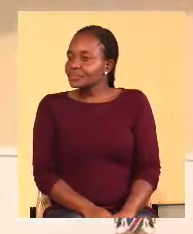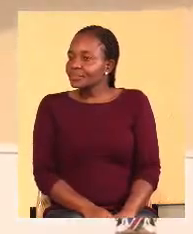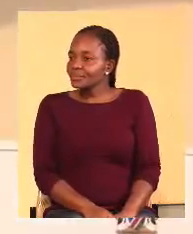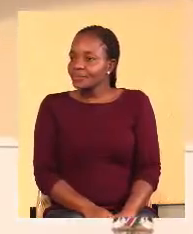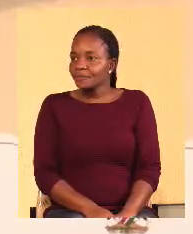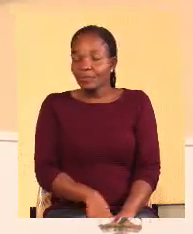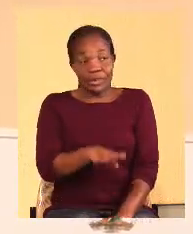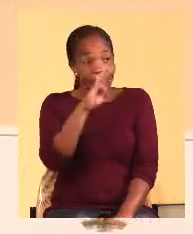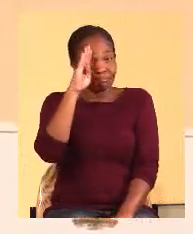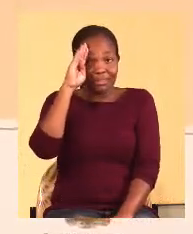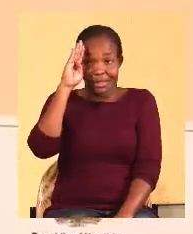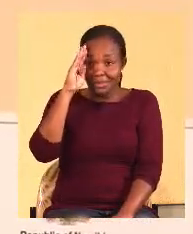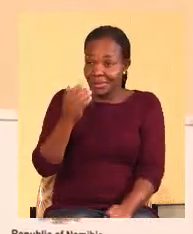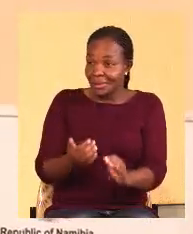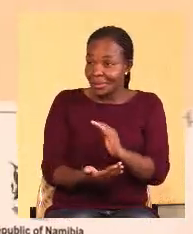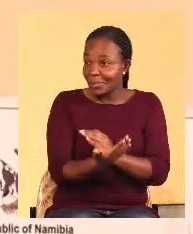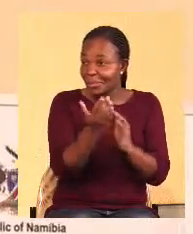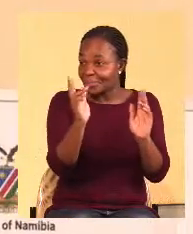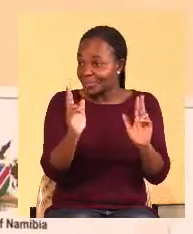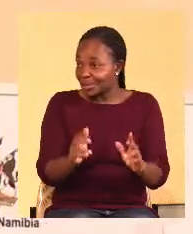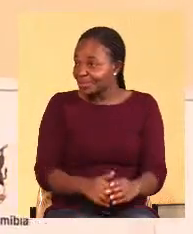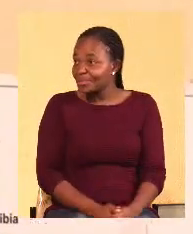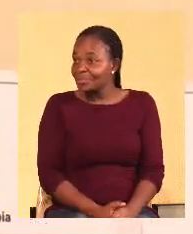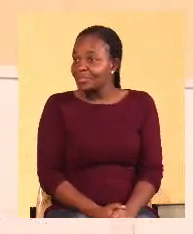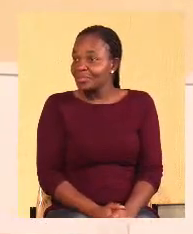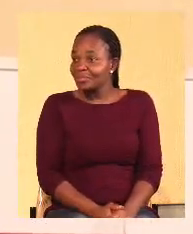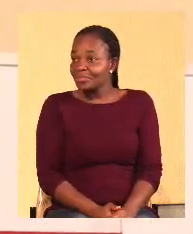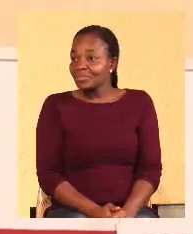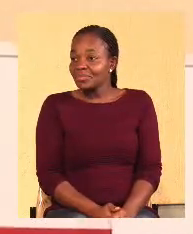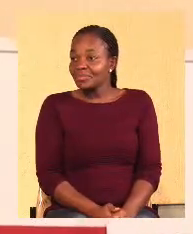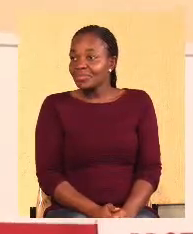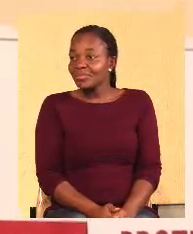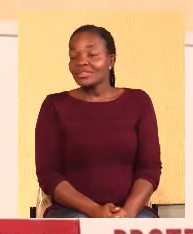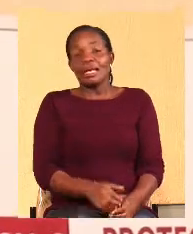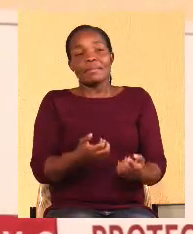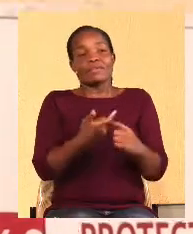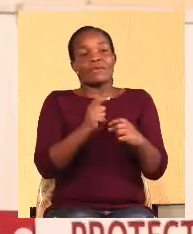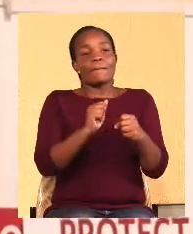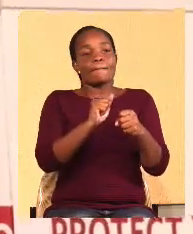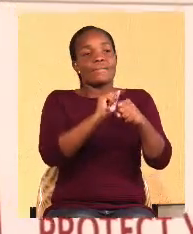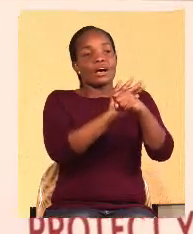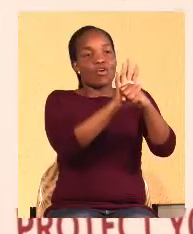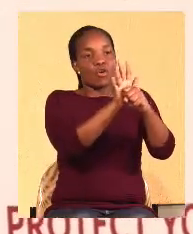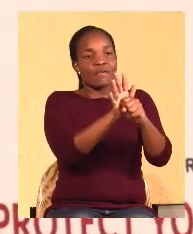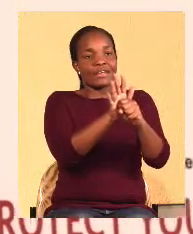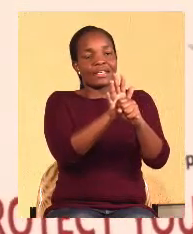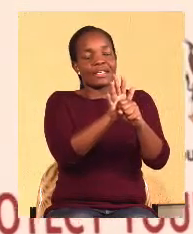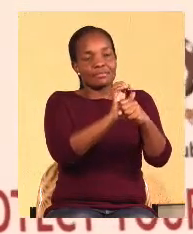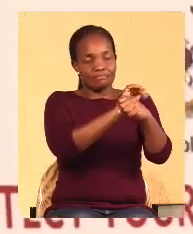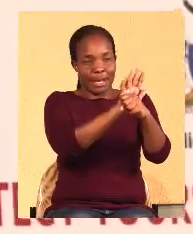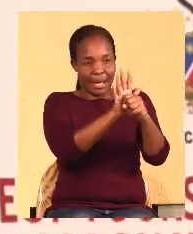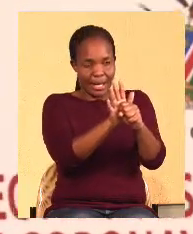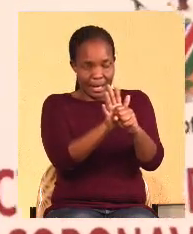Good morning, everyone. Morning, ma'am. I'm from the COVID-19 hotline center,